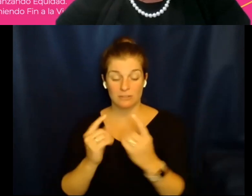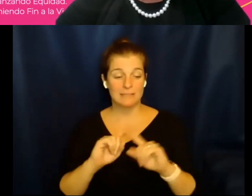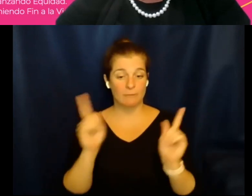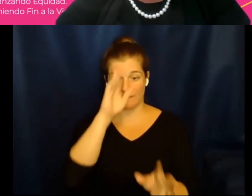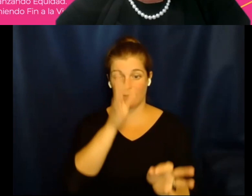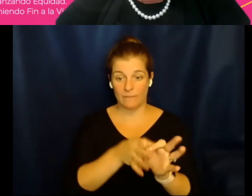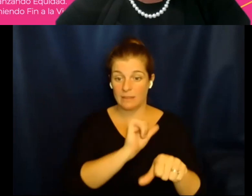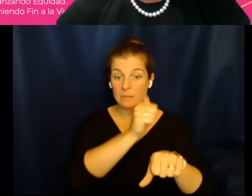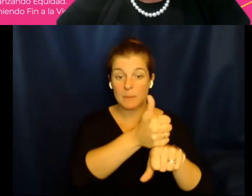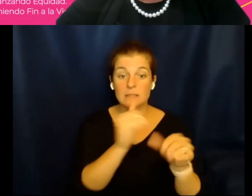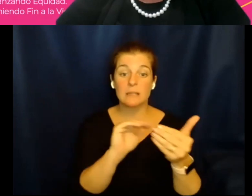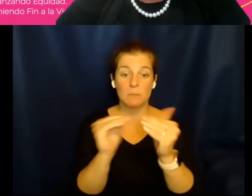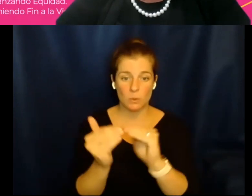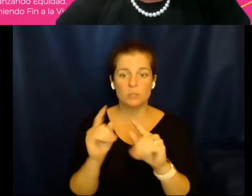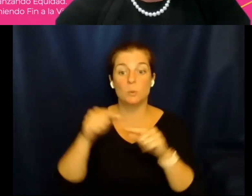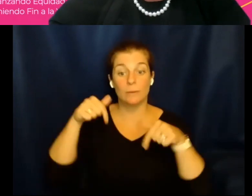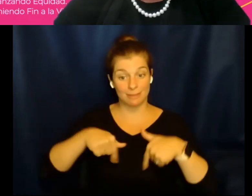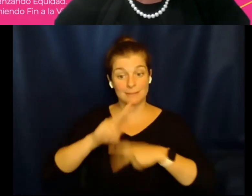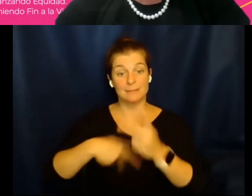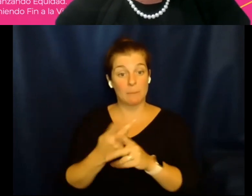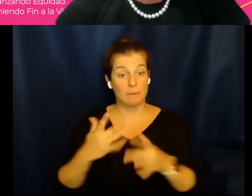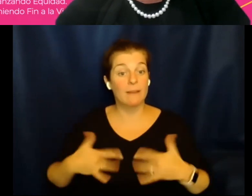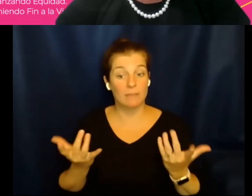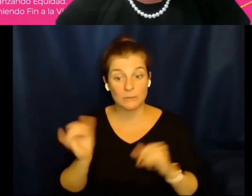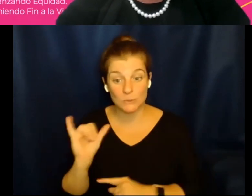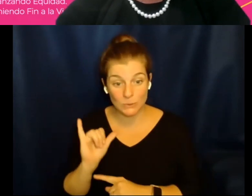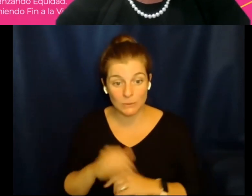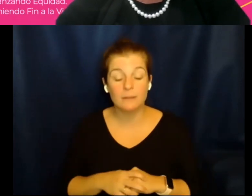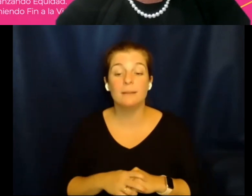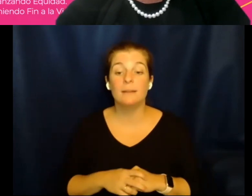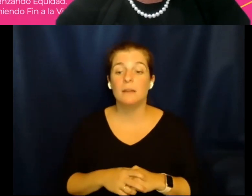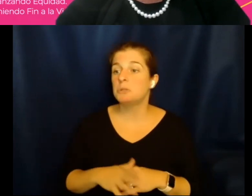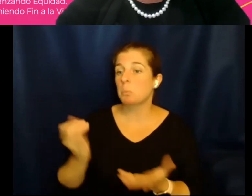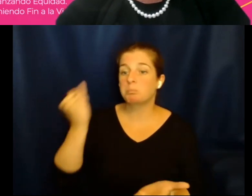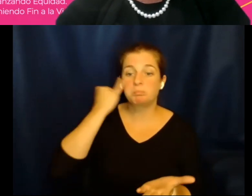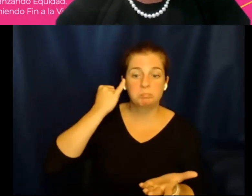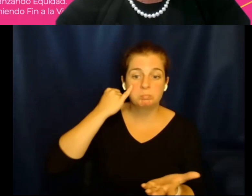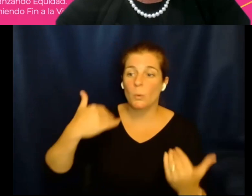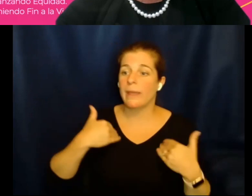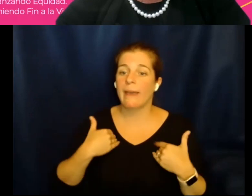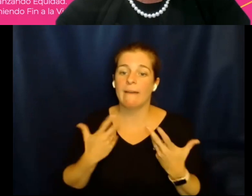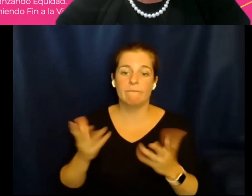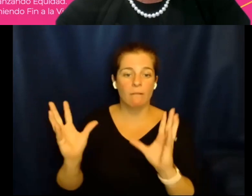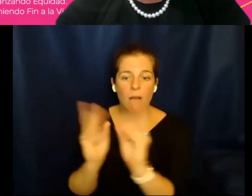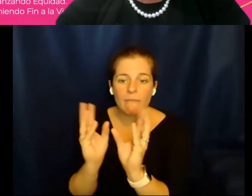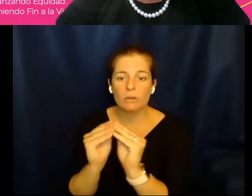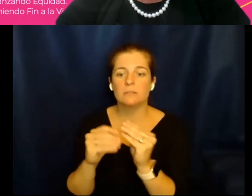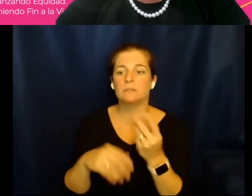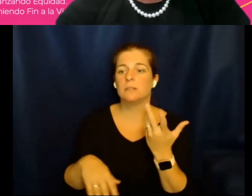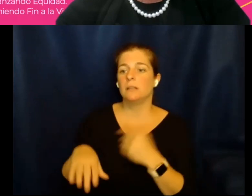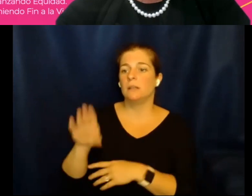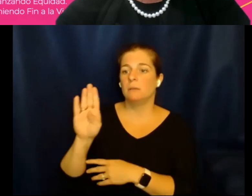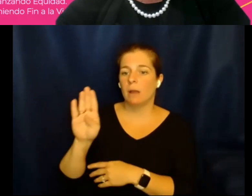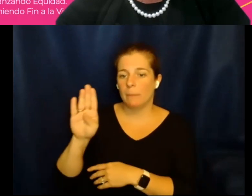to these events, too. When we have something, say we have a conference, a barbecue, a get